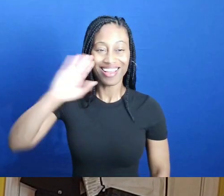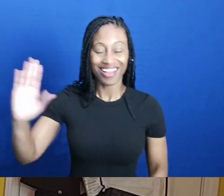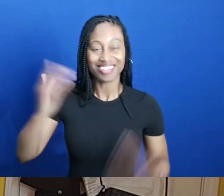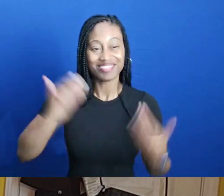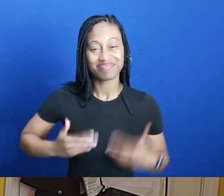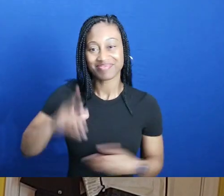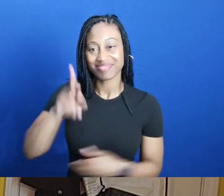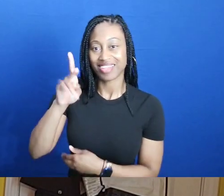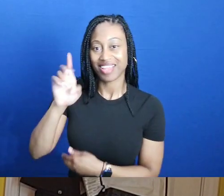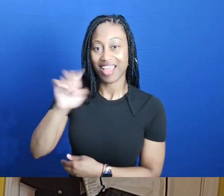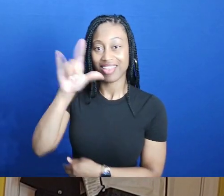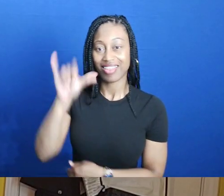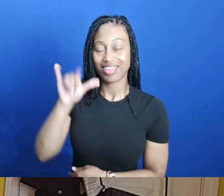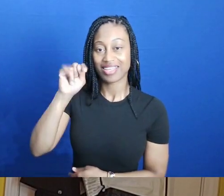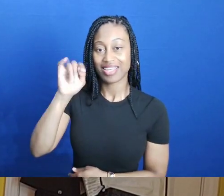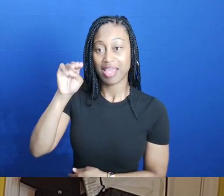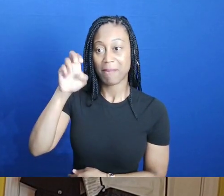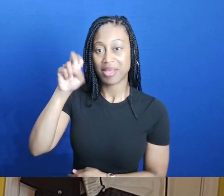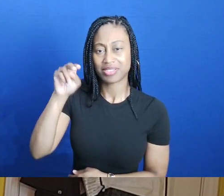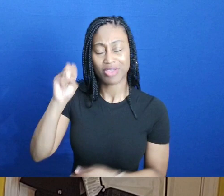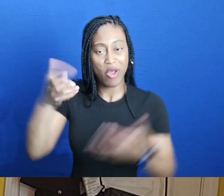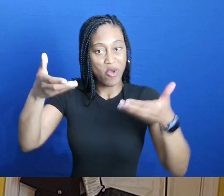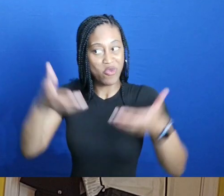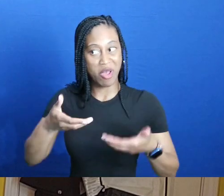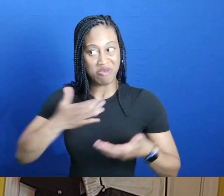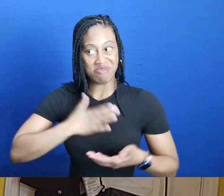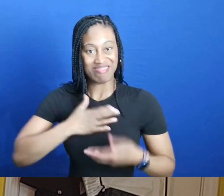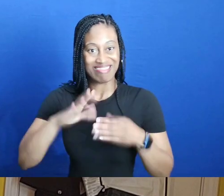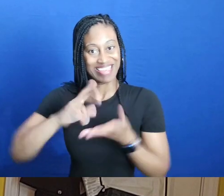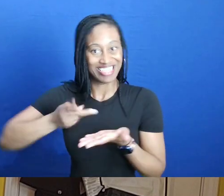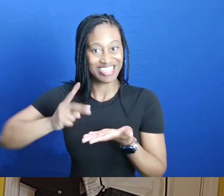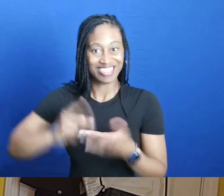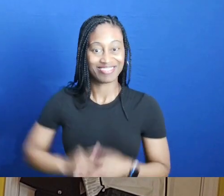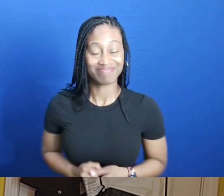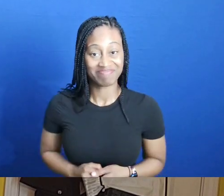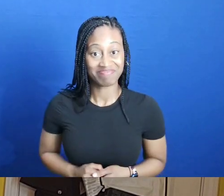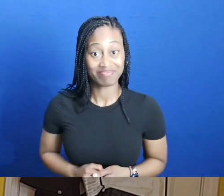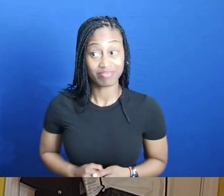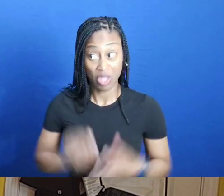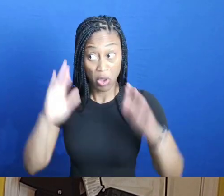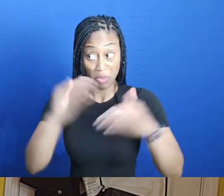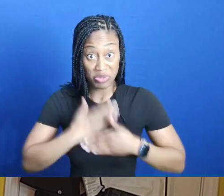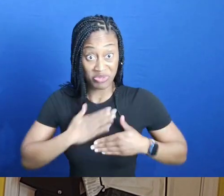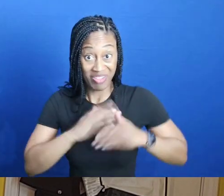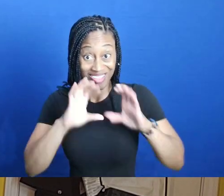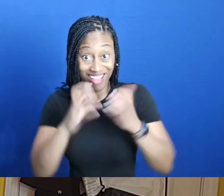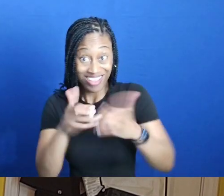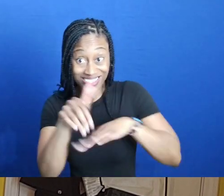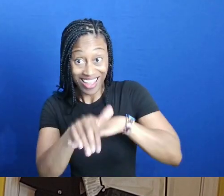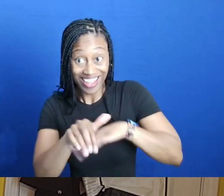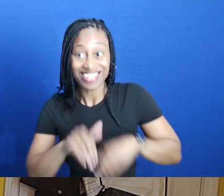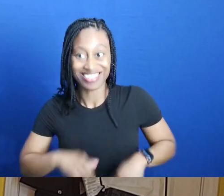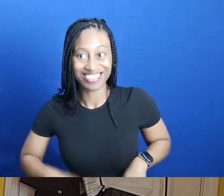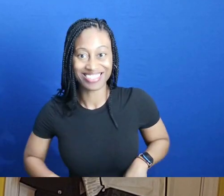Hi, it's Kelly Timmons. I want to welcome you to my kitchen. I hope you're enjoying our cooking class